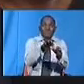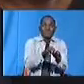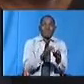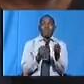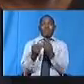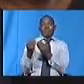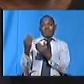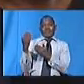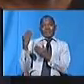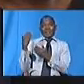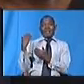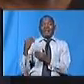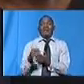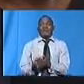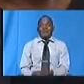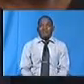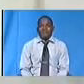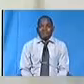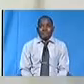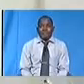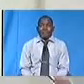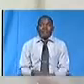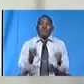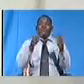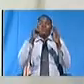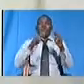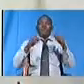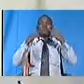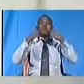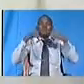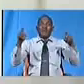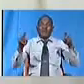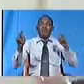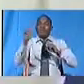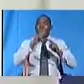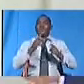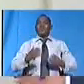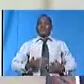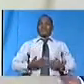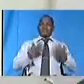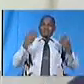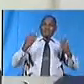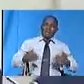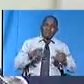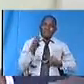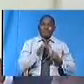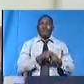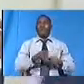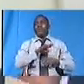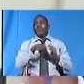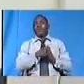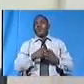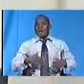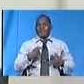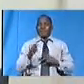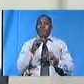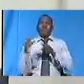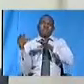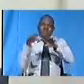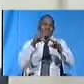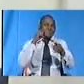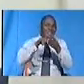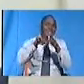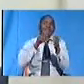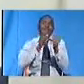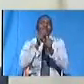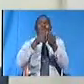back to that day. Results were declared, people jubilated, people went, everybody went home.